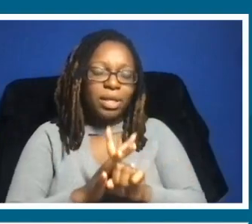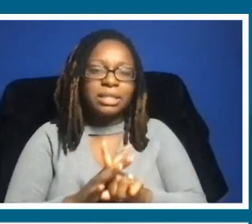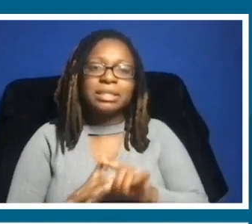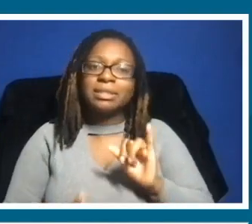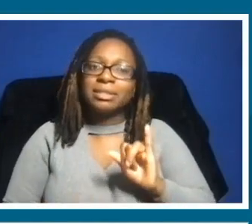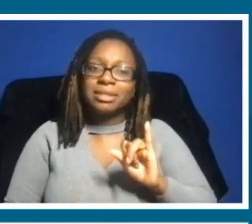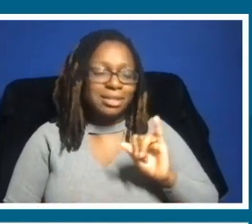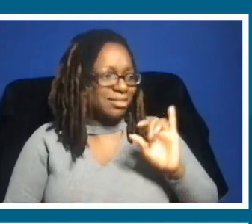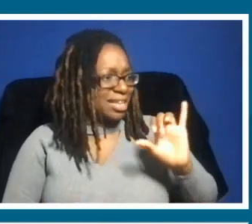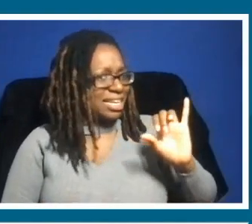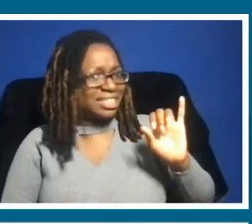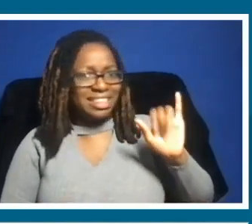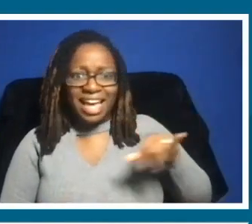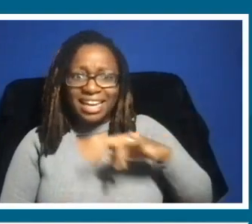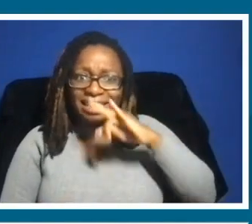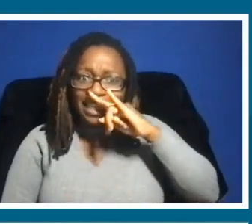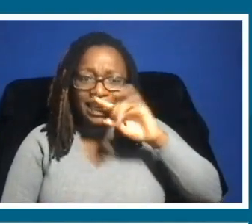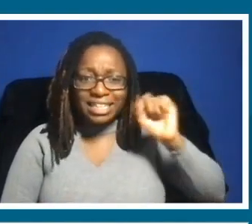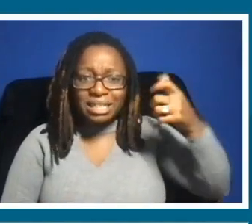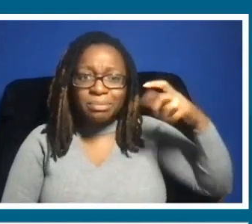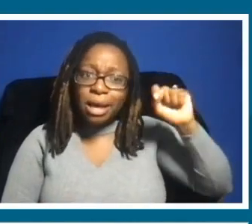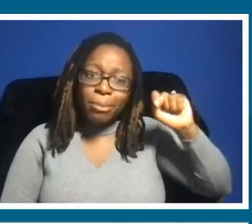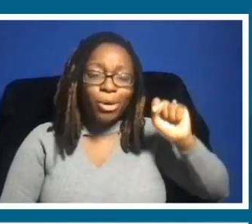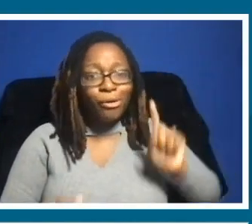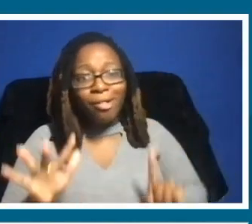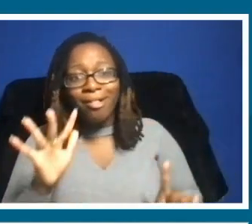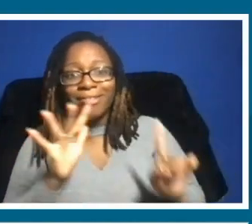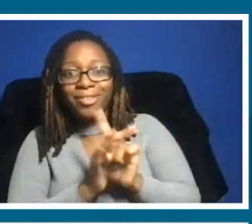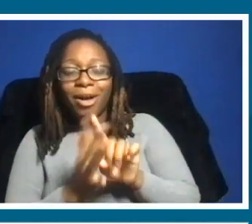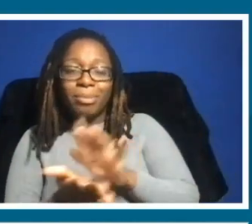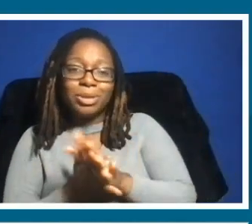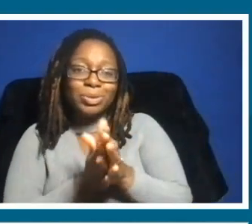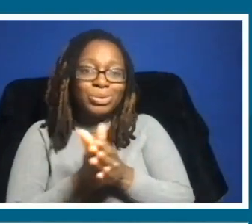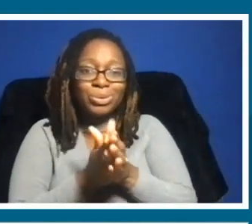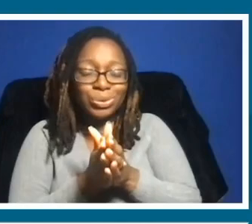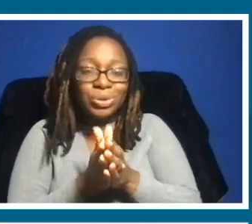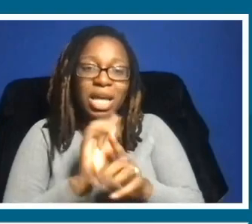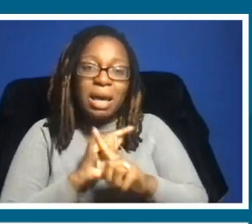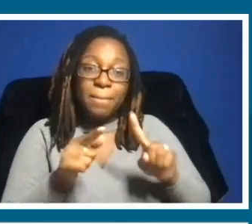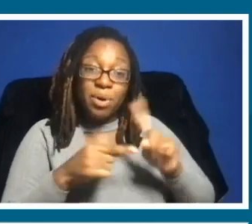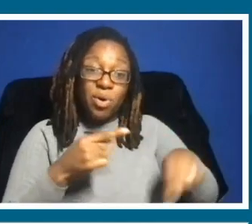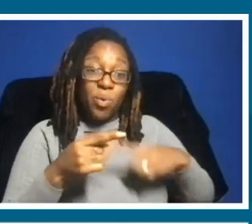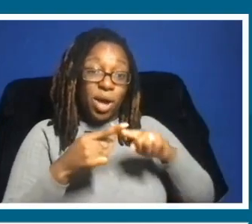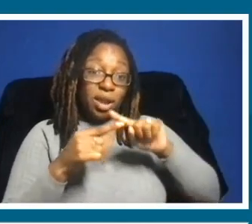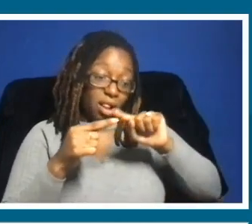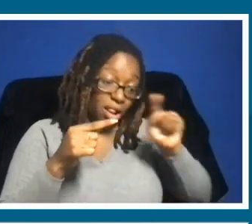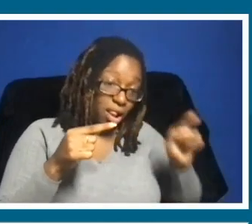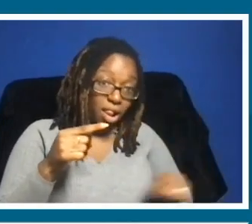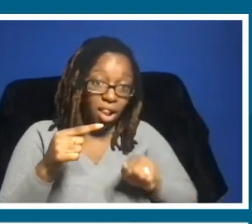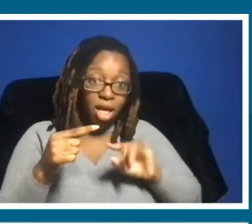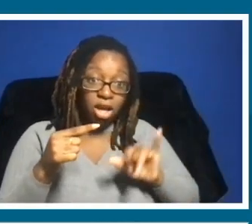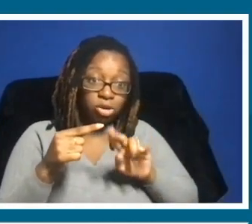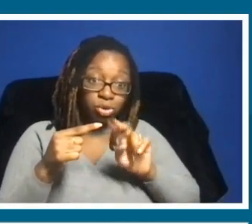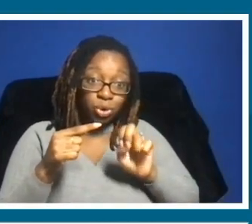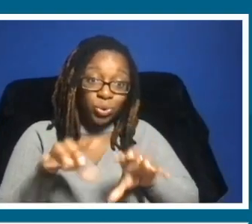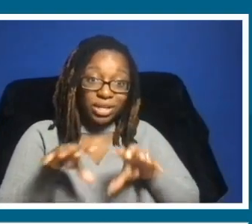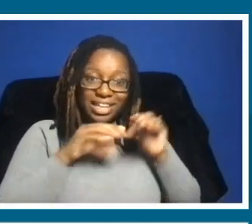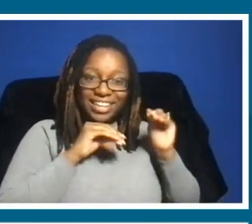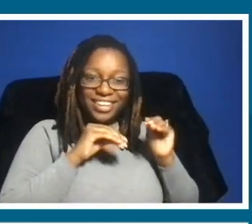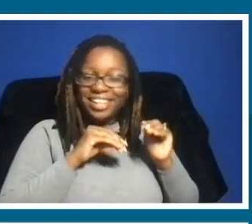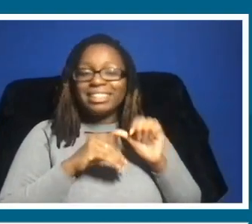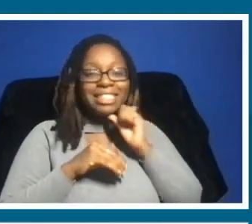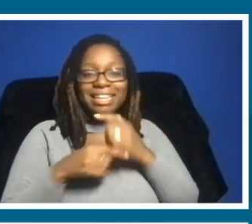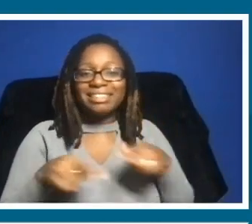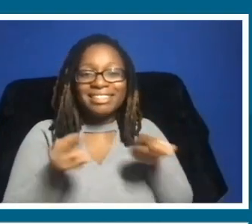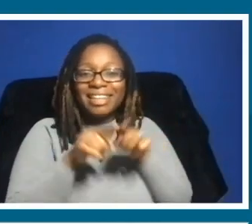September, not the same kid that leaves you in June. And so teachers have to be flexible and be able to understand how to build these